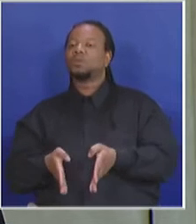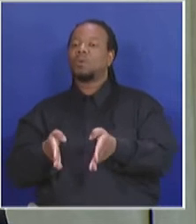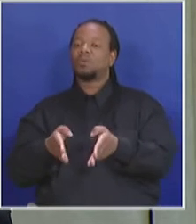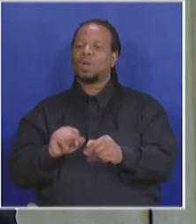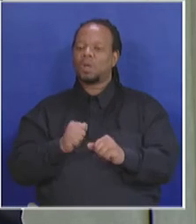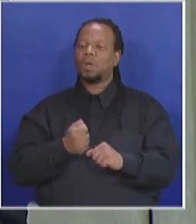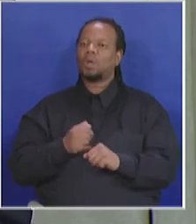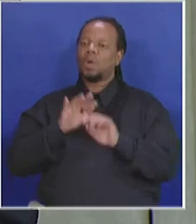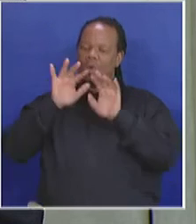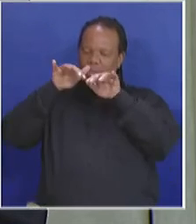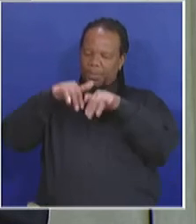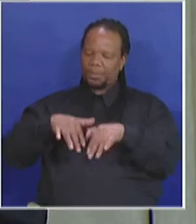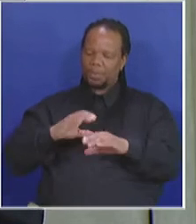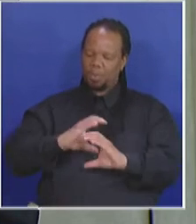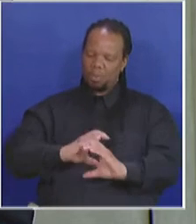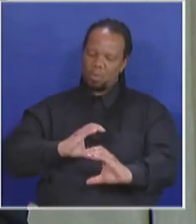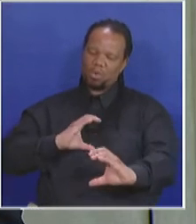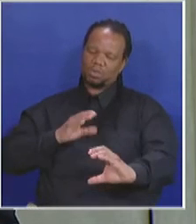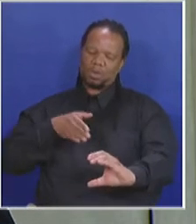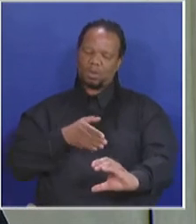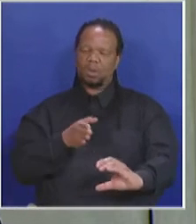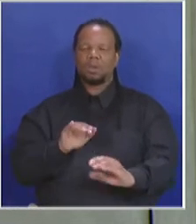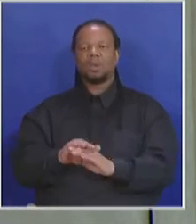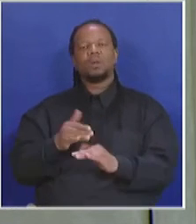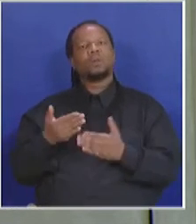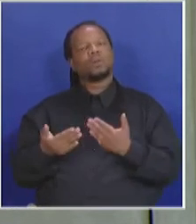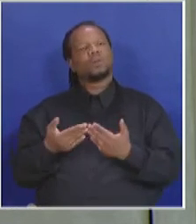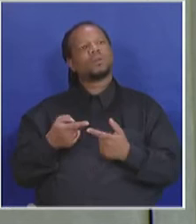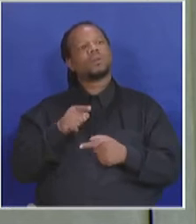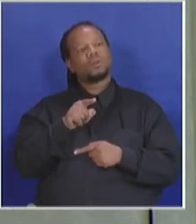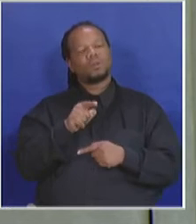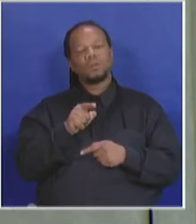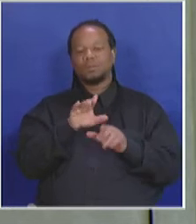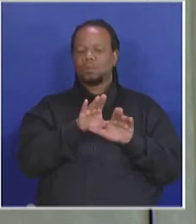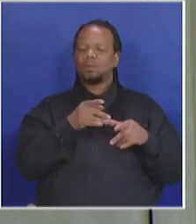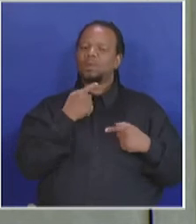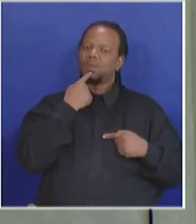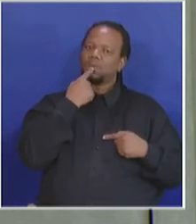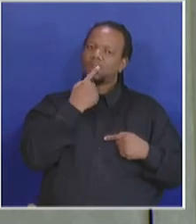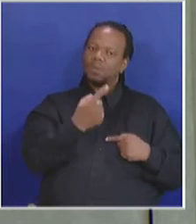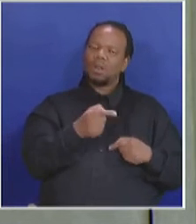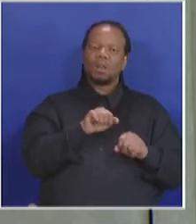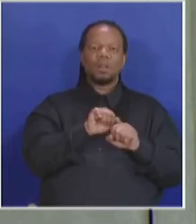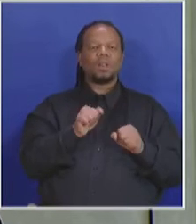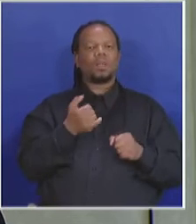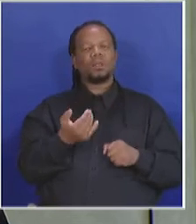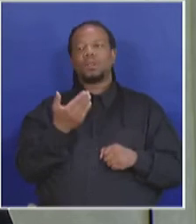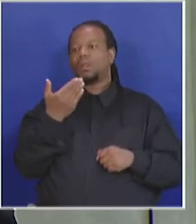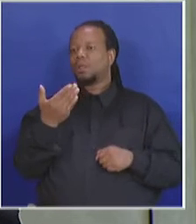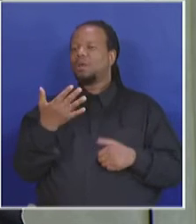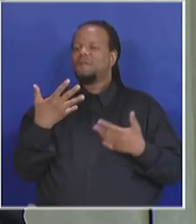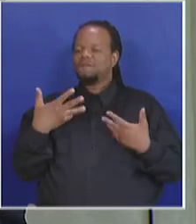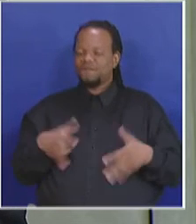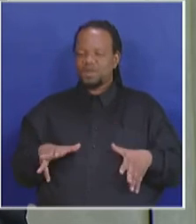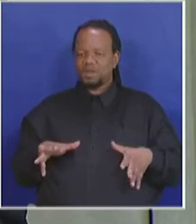the delegation was highly briefed about the coal haulage, road rehabilitation and repair program. Indeed,